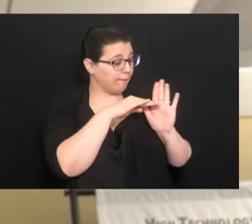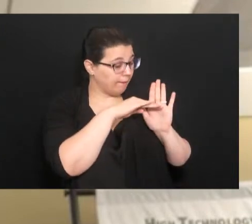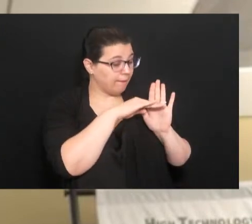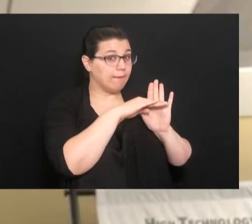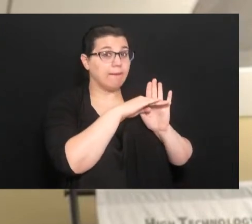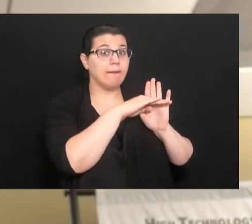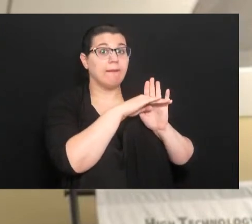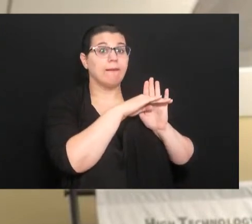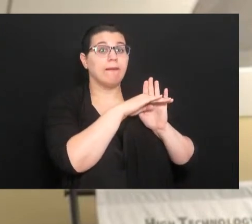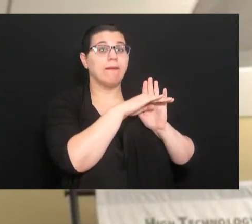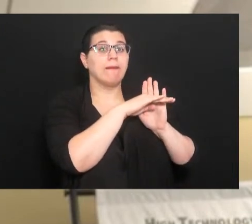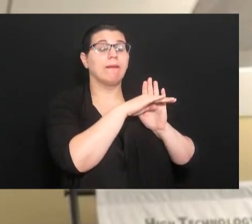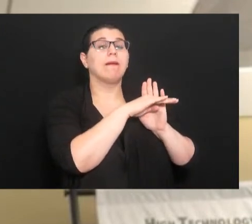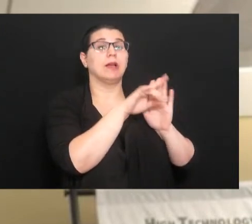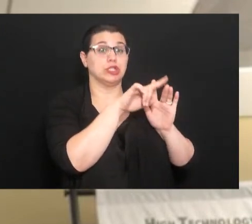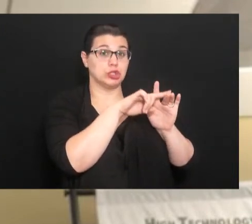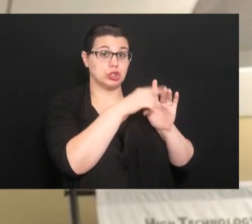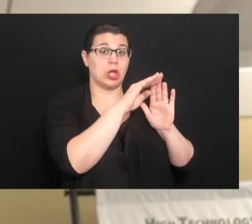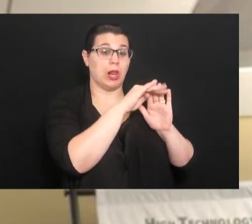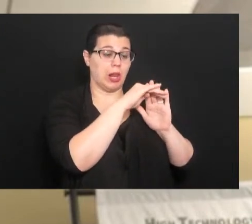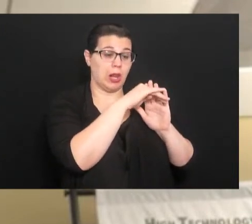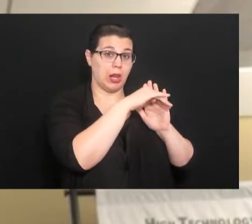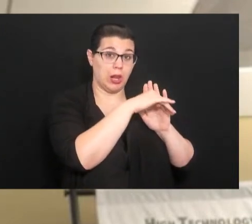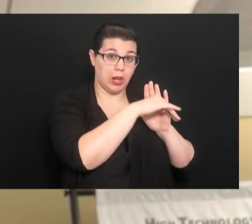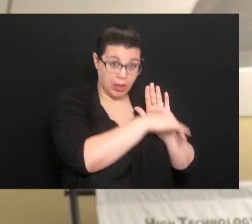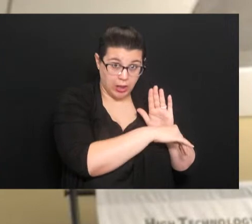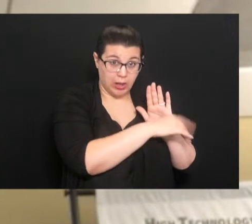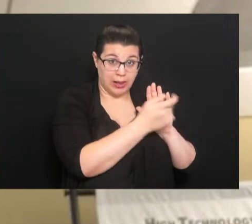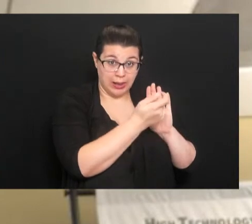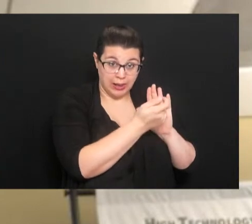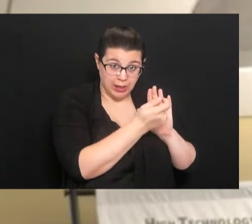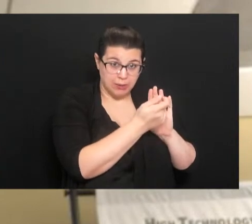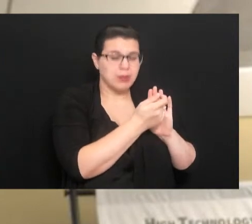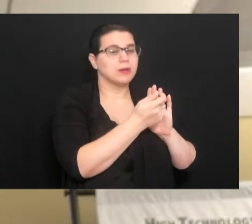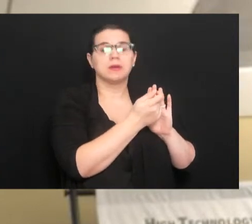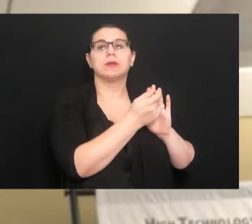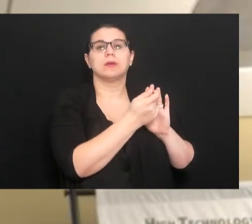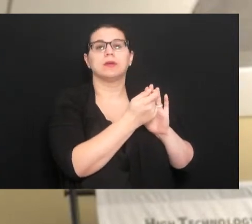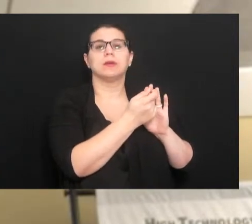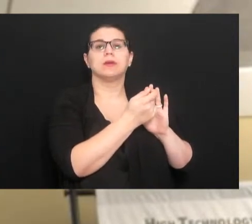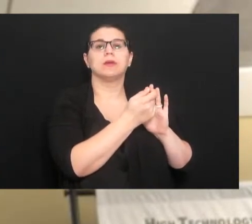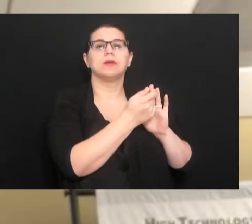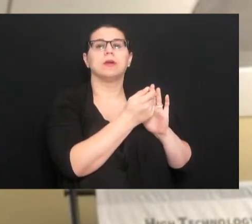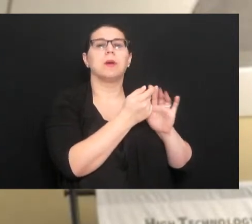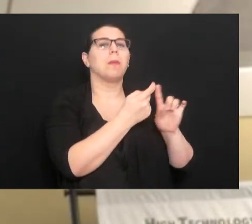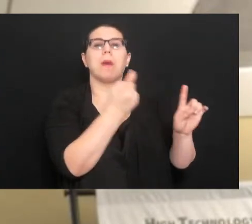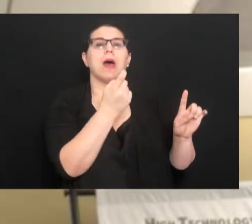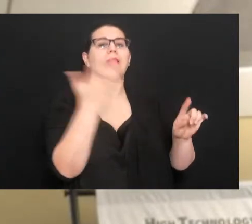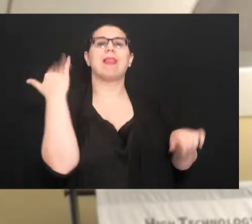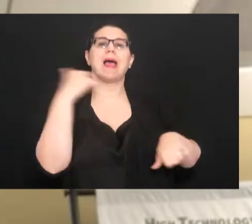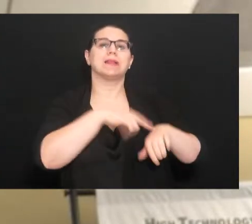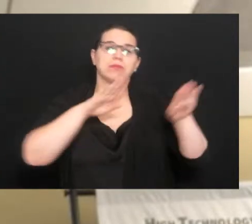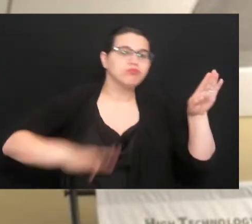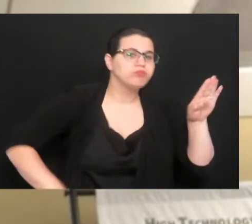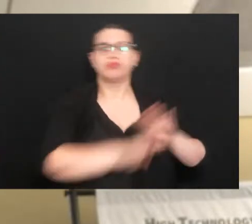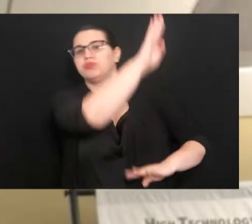decline overall in hospitalizations, since the last surge,